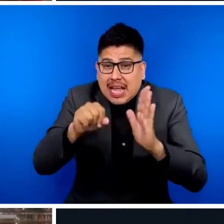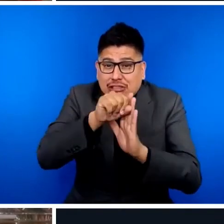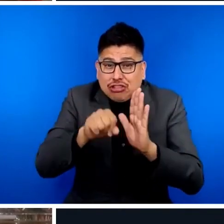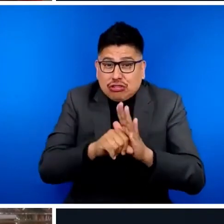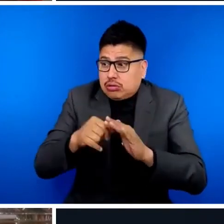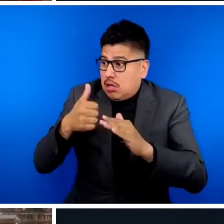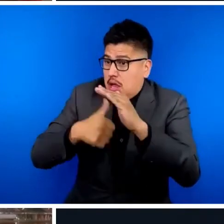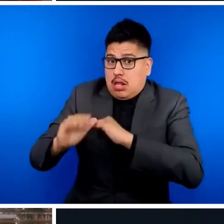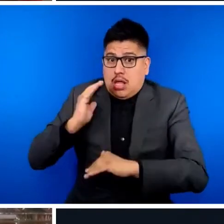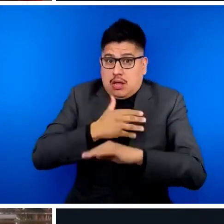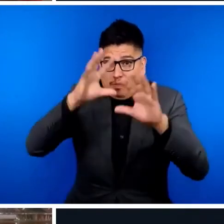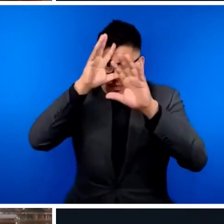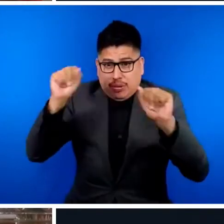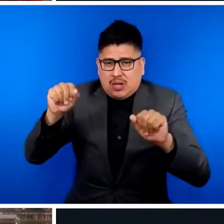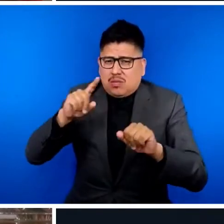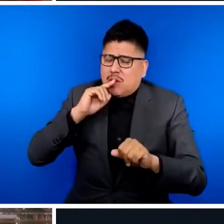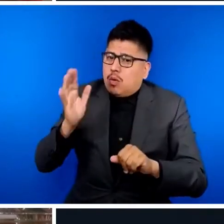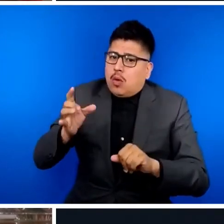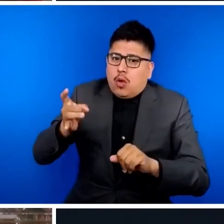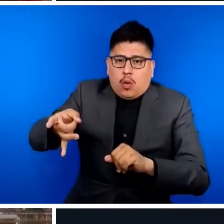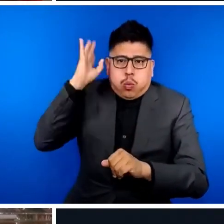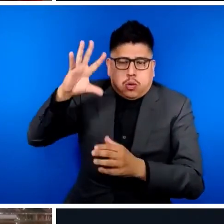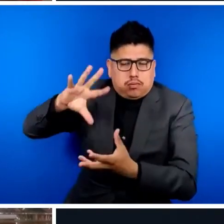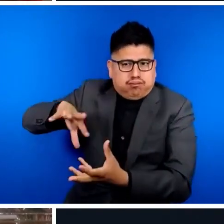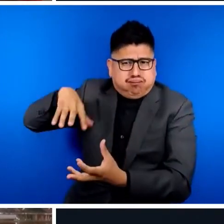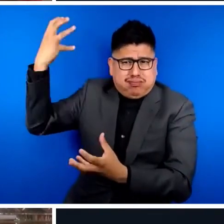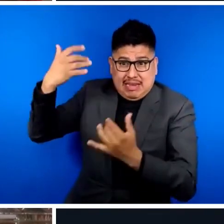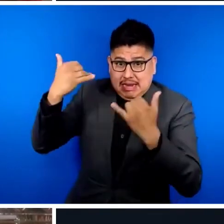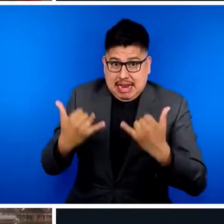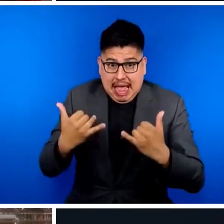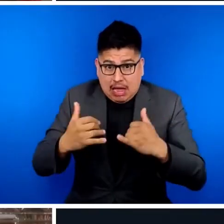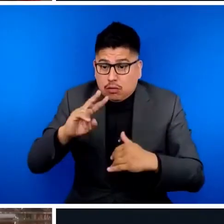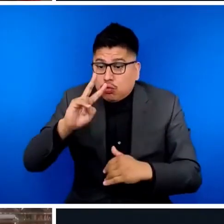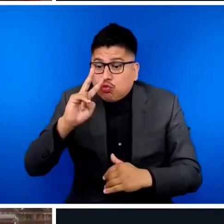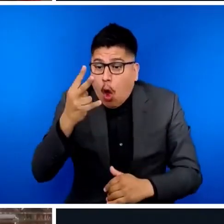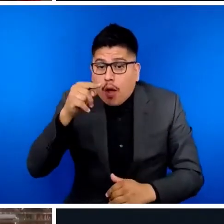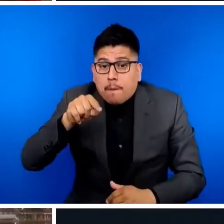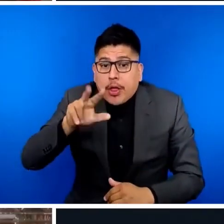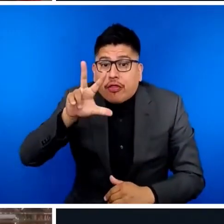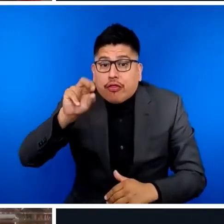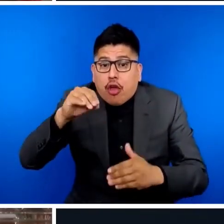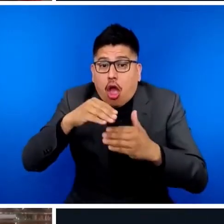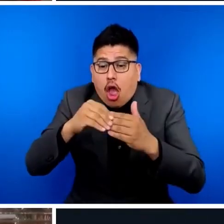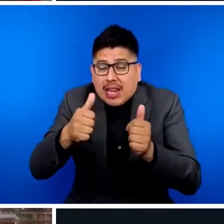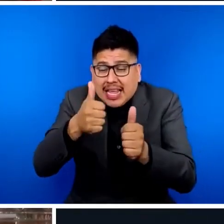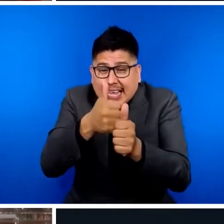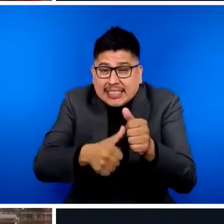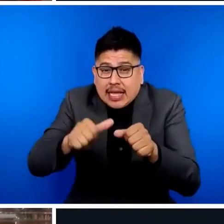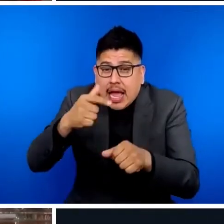a disaster, is now below $2.30 a gallon in most states, and in some places